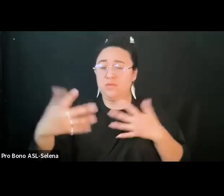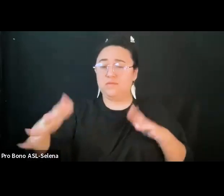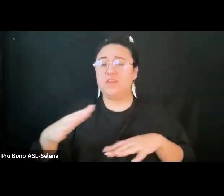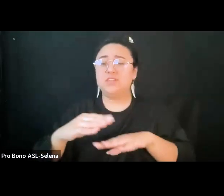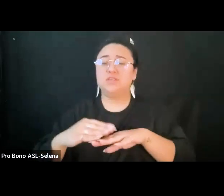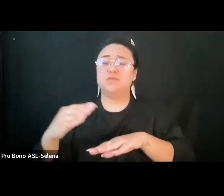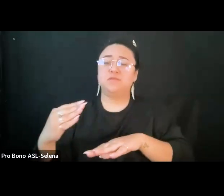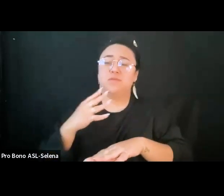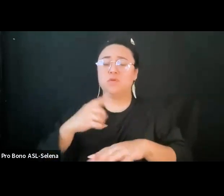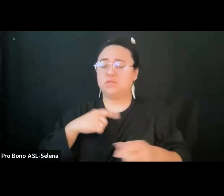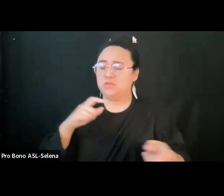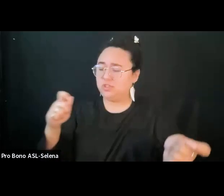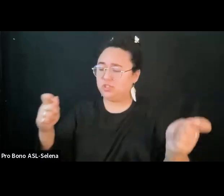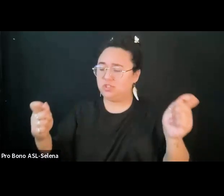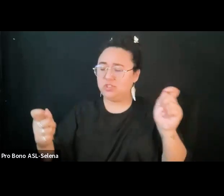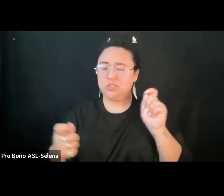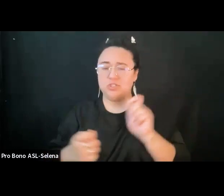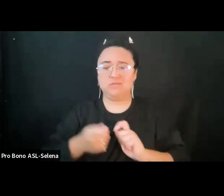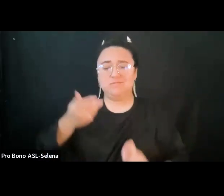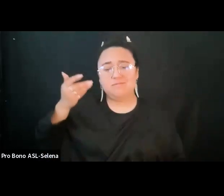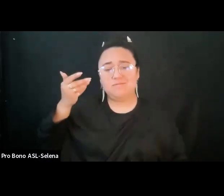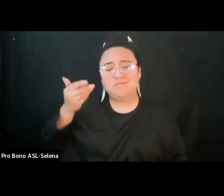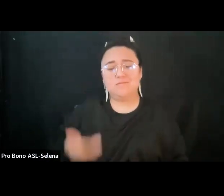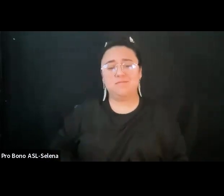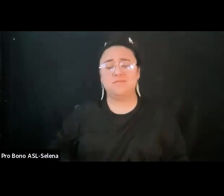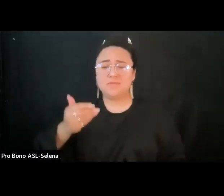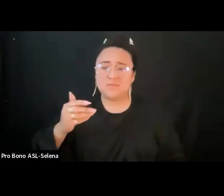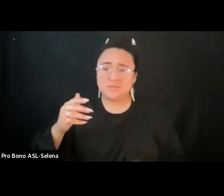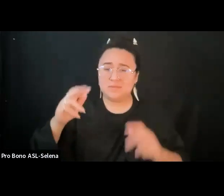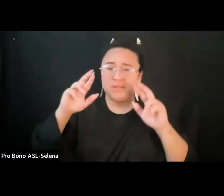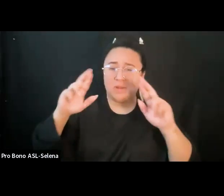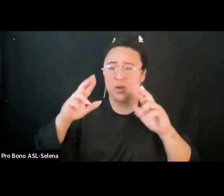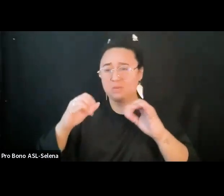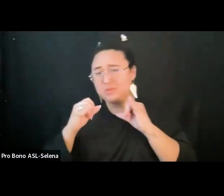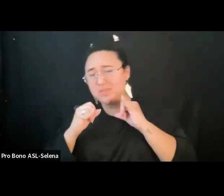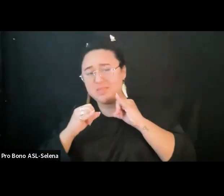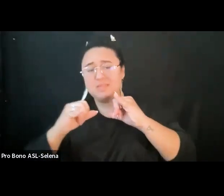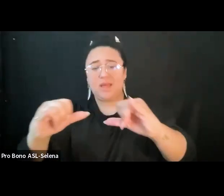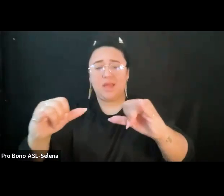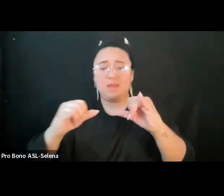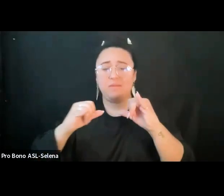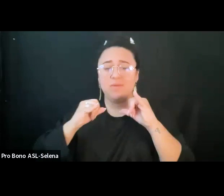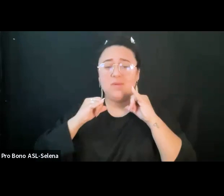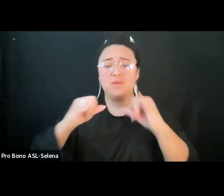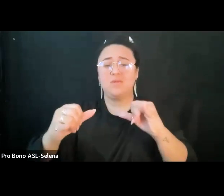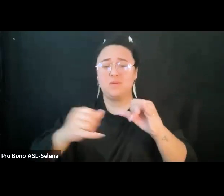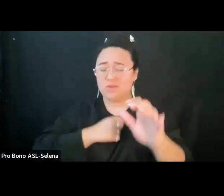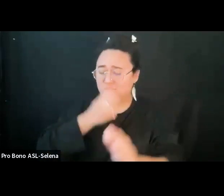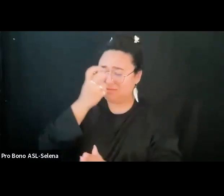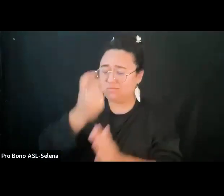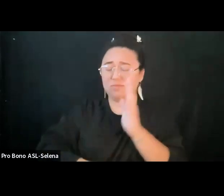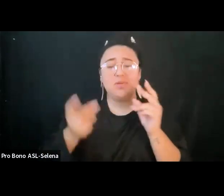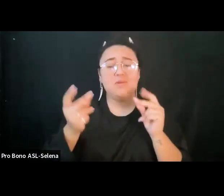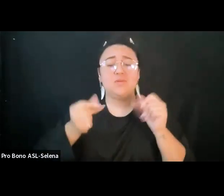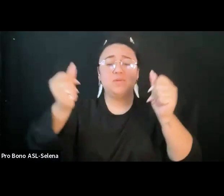You've changed my ways, I hope you feel the same. So should we rush into